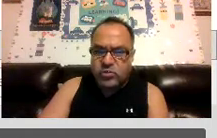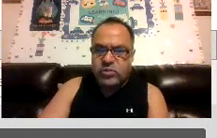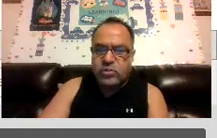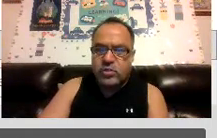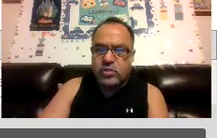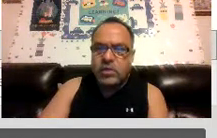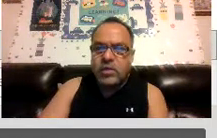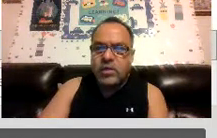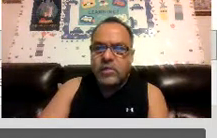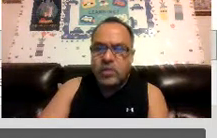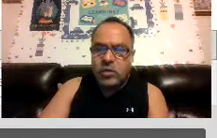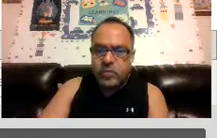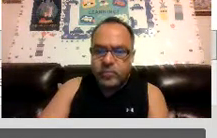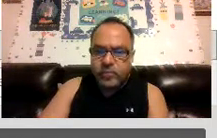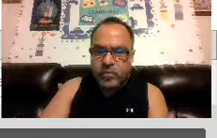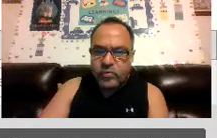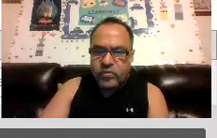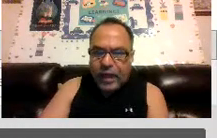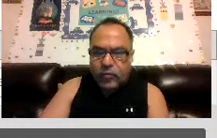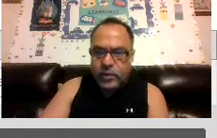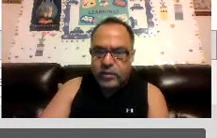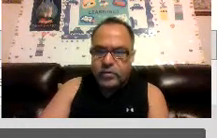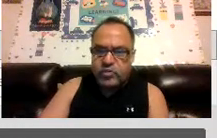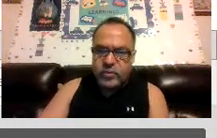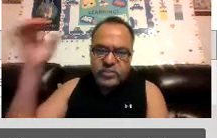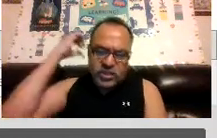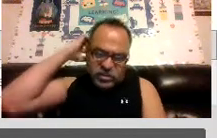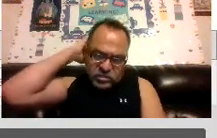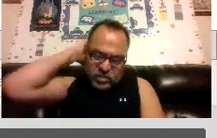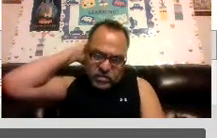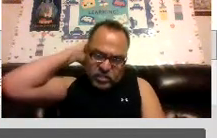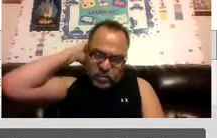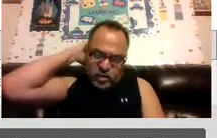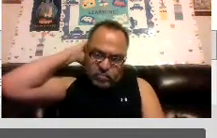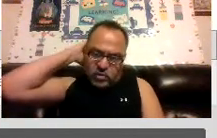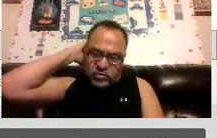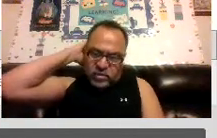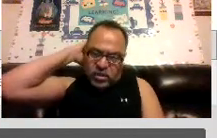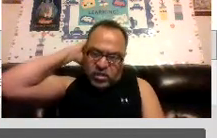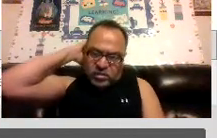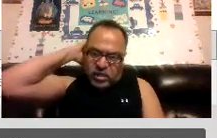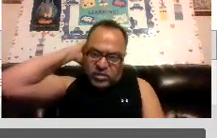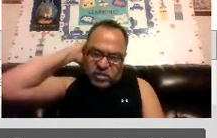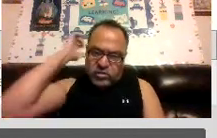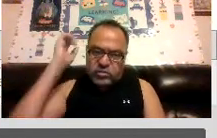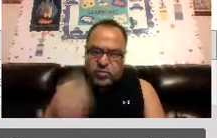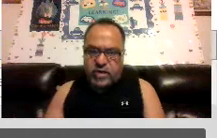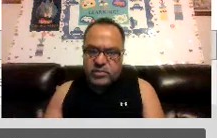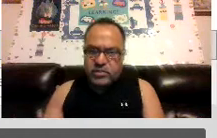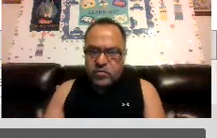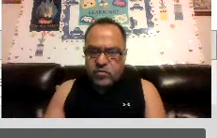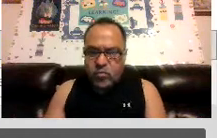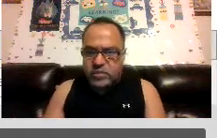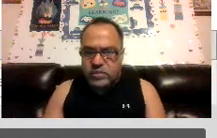used to search. "Let's go to that one," the twins said at the same time. Paco and Tala looked at each other in